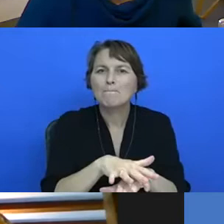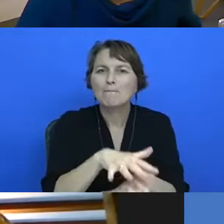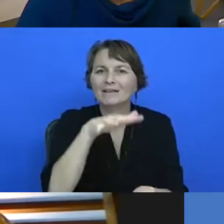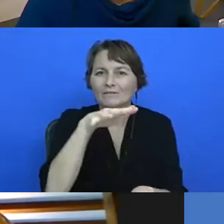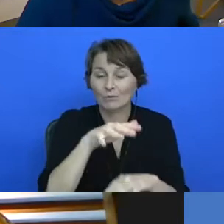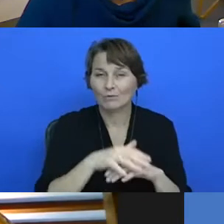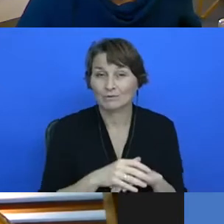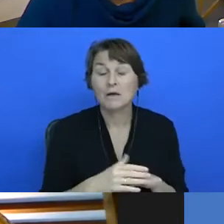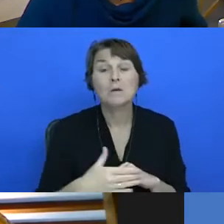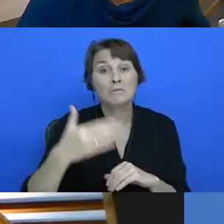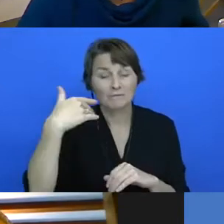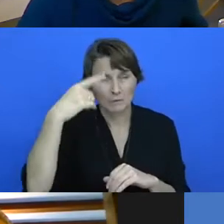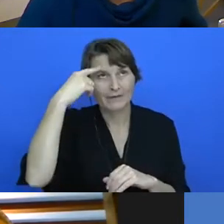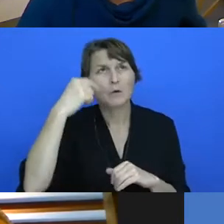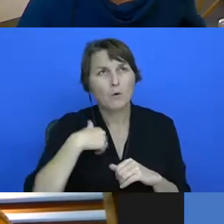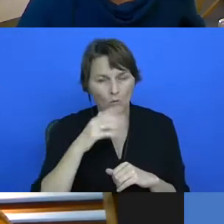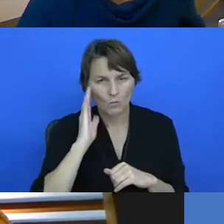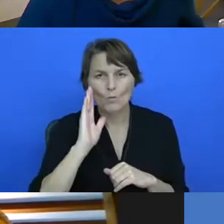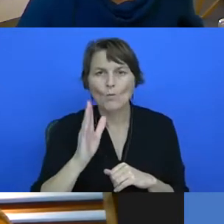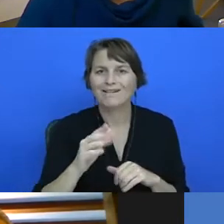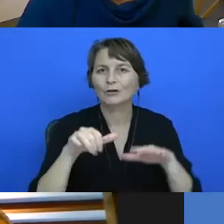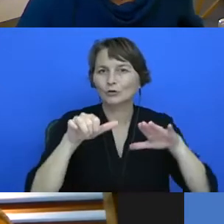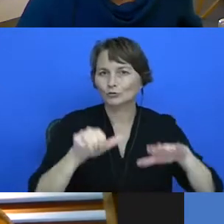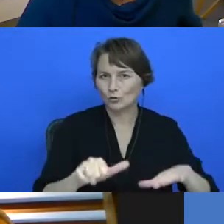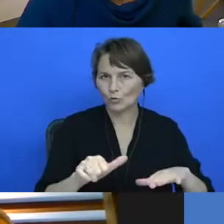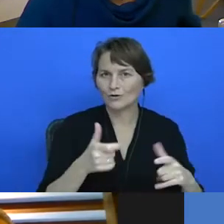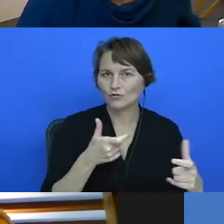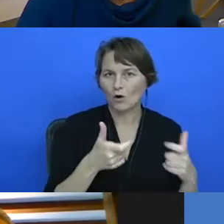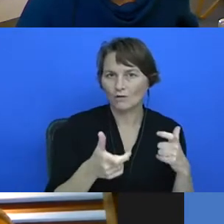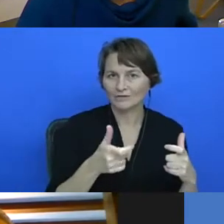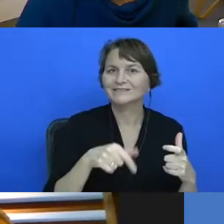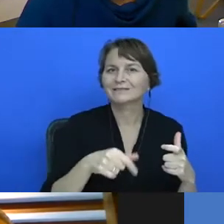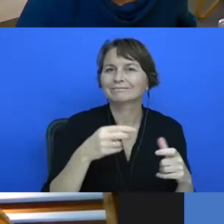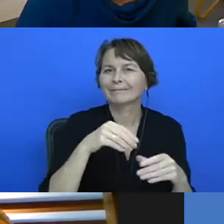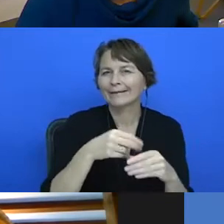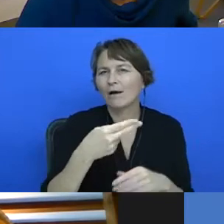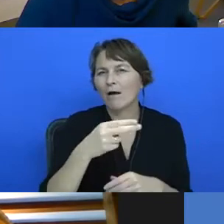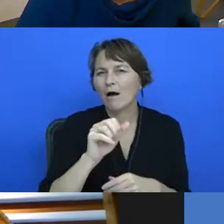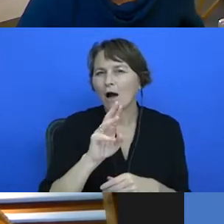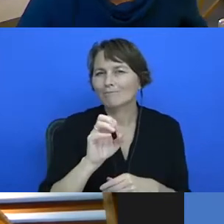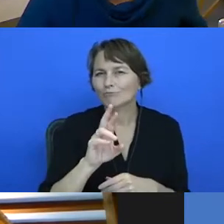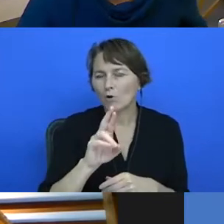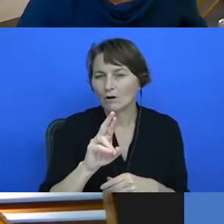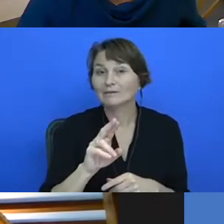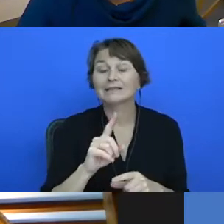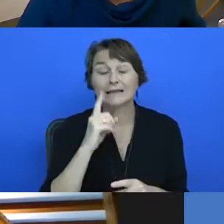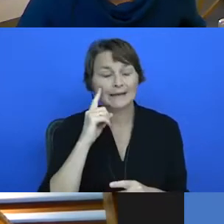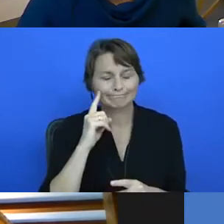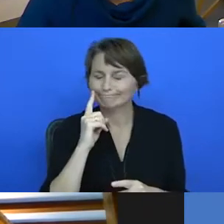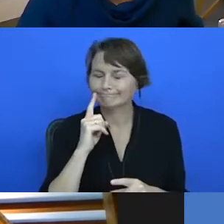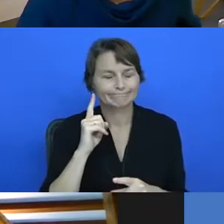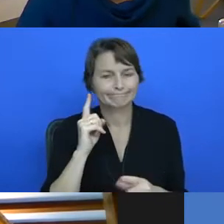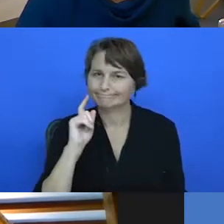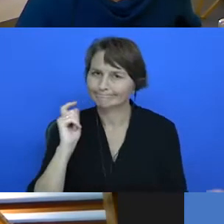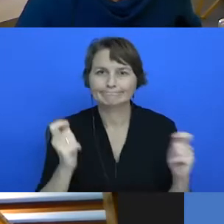Hamar, Norway in June, and I made a decision in April to go digital. It was a 4-day conference. We